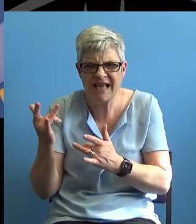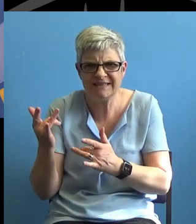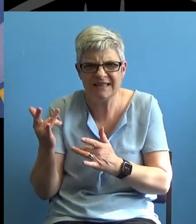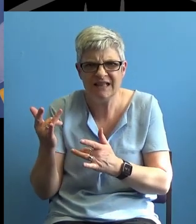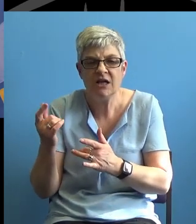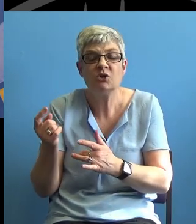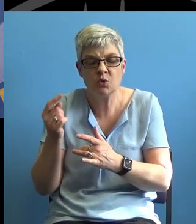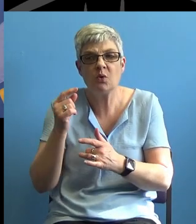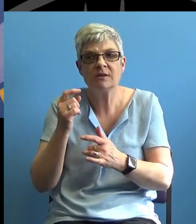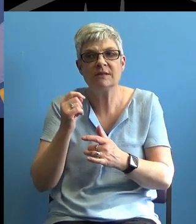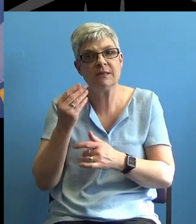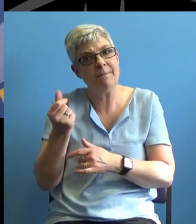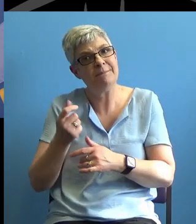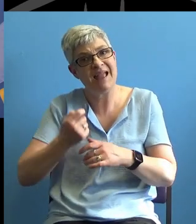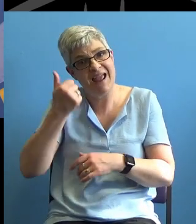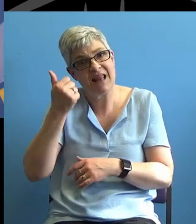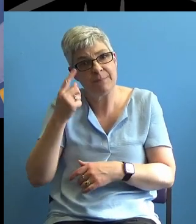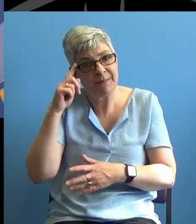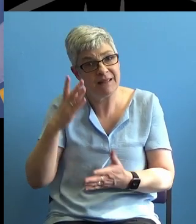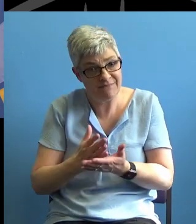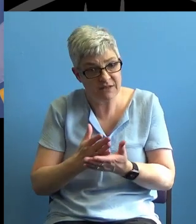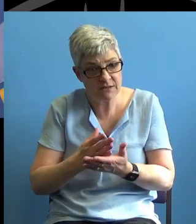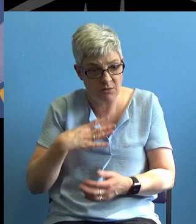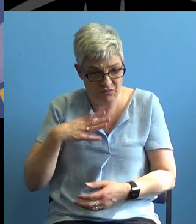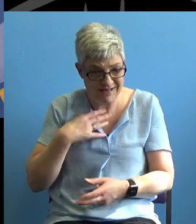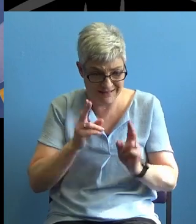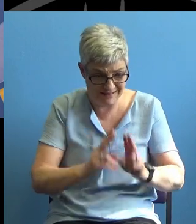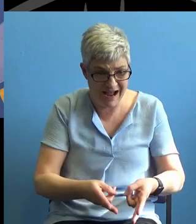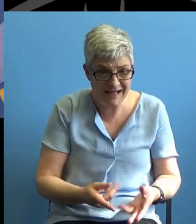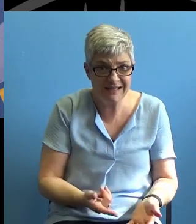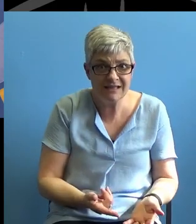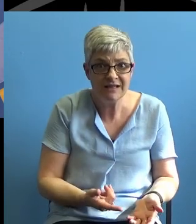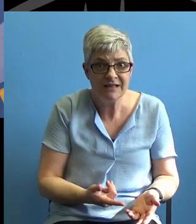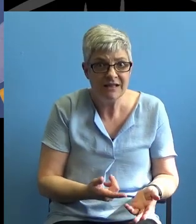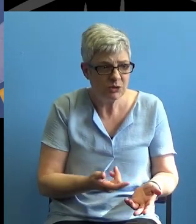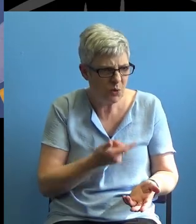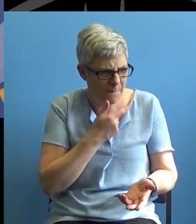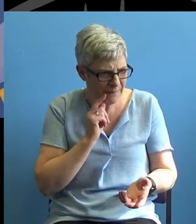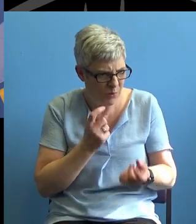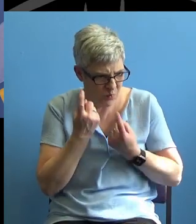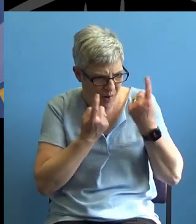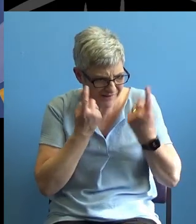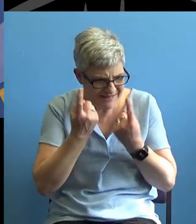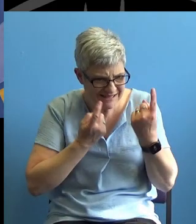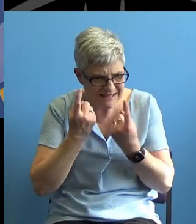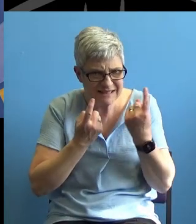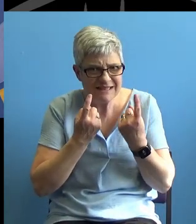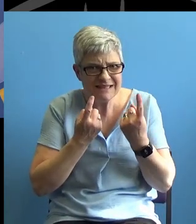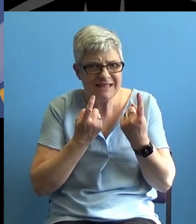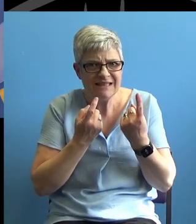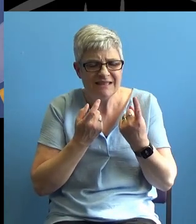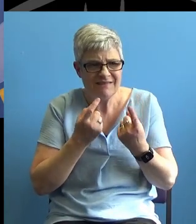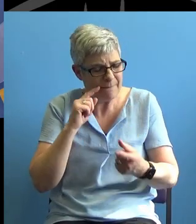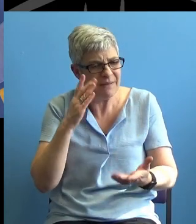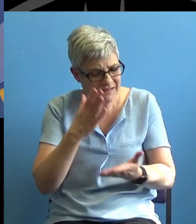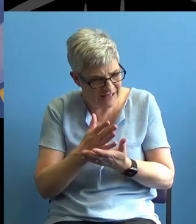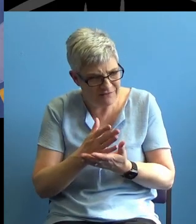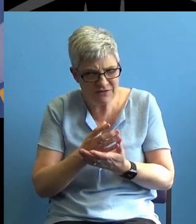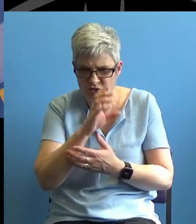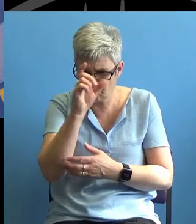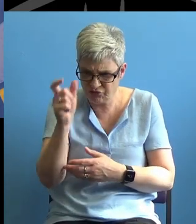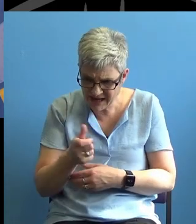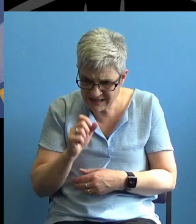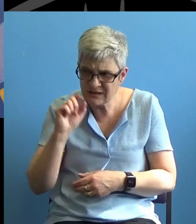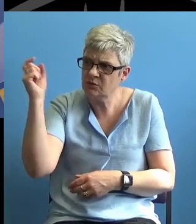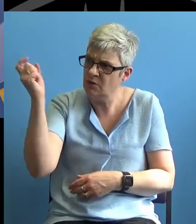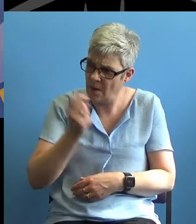early believers in that time had died. And so the folk in the church were a bit worried about this. They believed that Christ